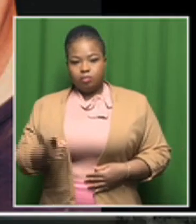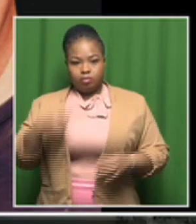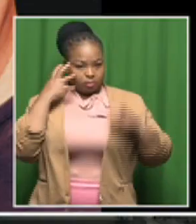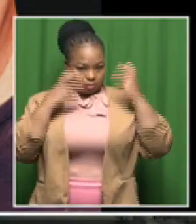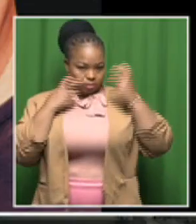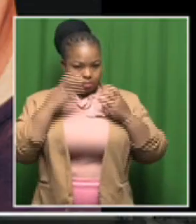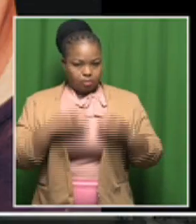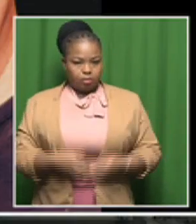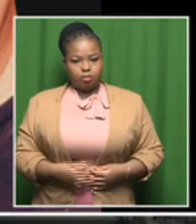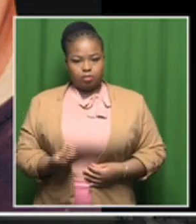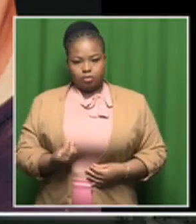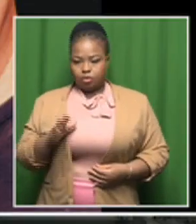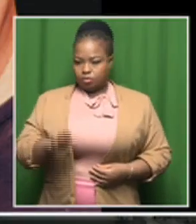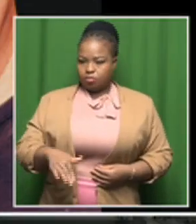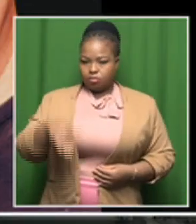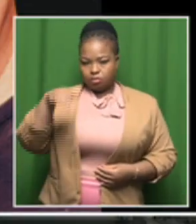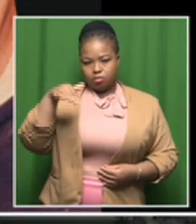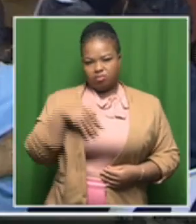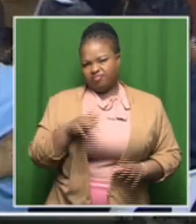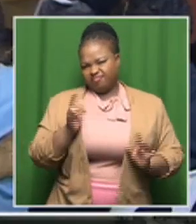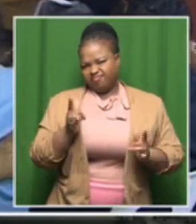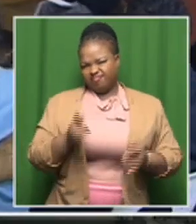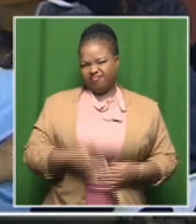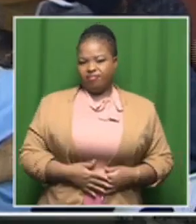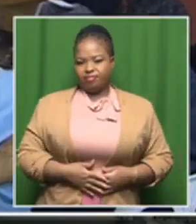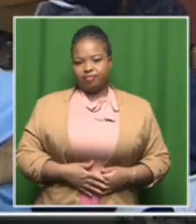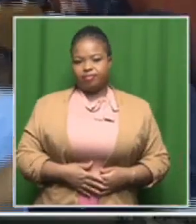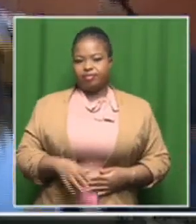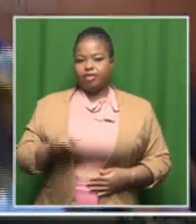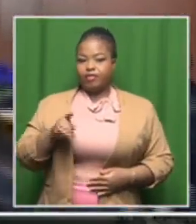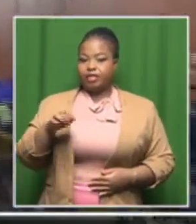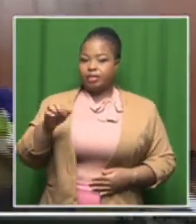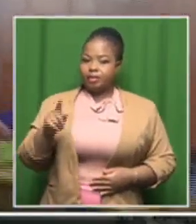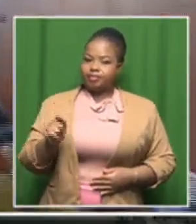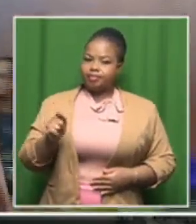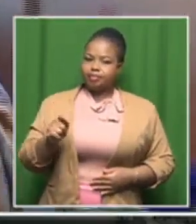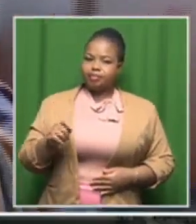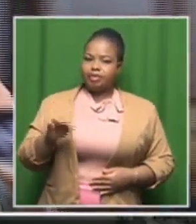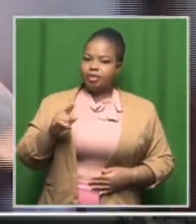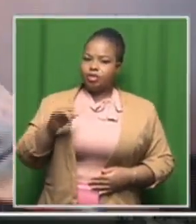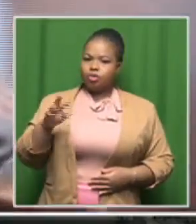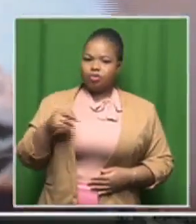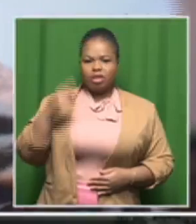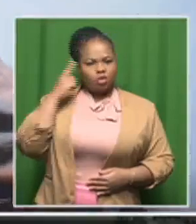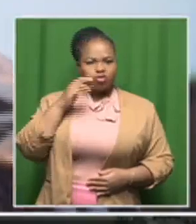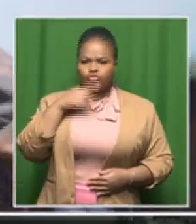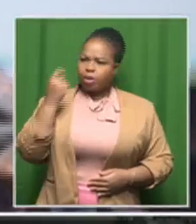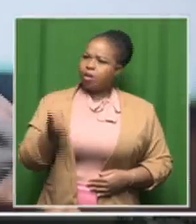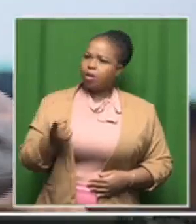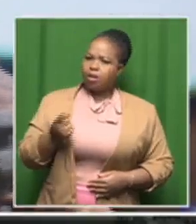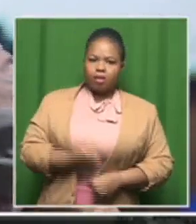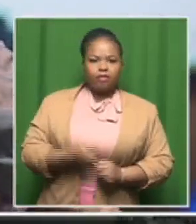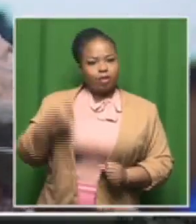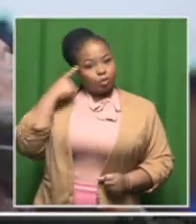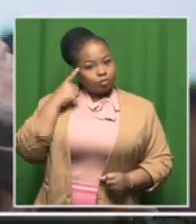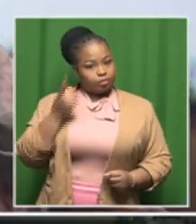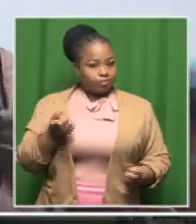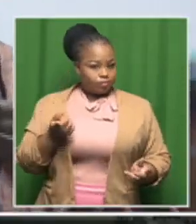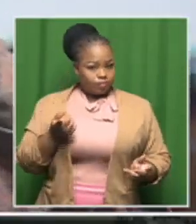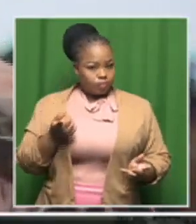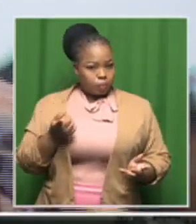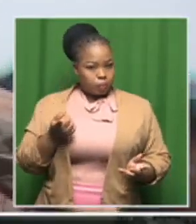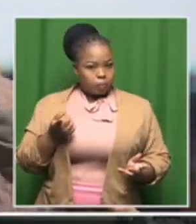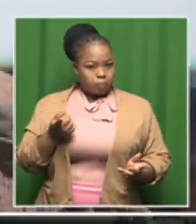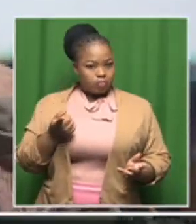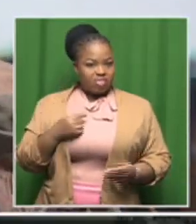mean, I remember as a kid growing up and I would be watching Evita Besaidner, and I thought she was real. I didn't think that you were, I didn't